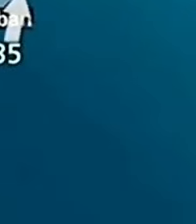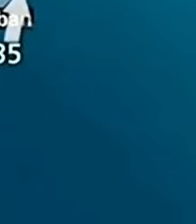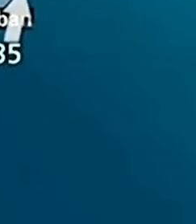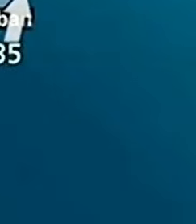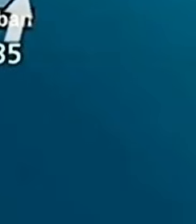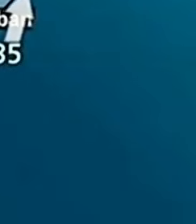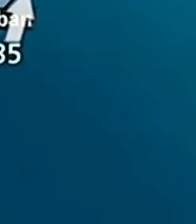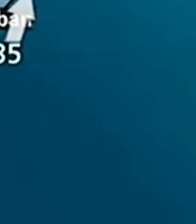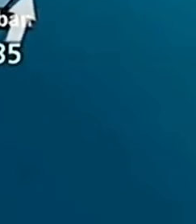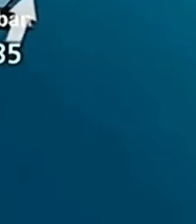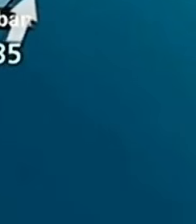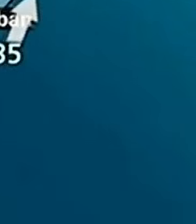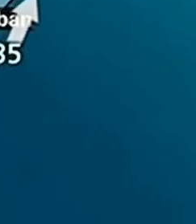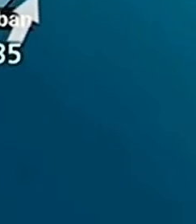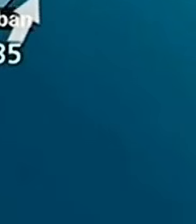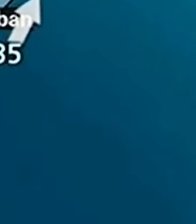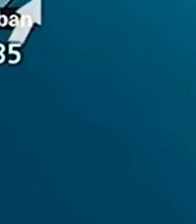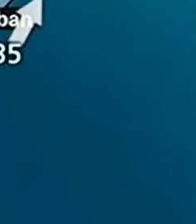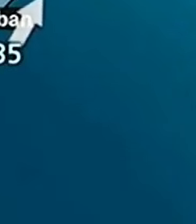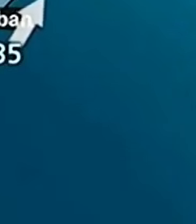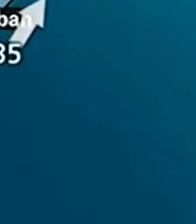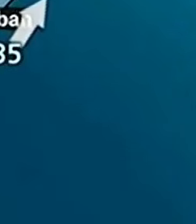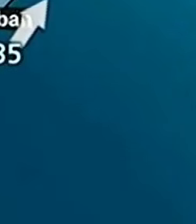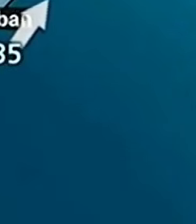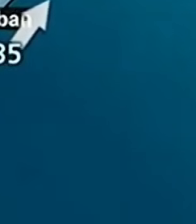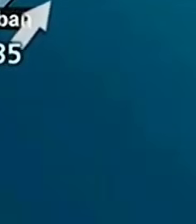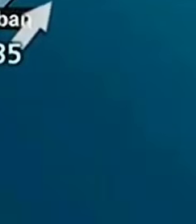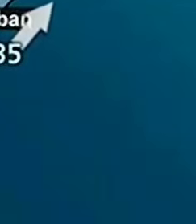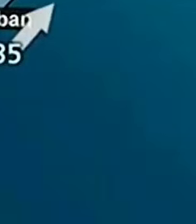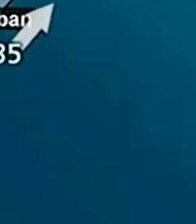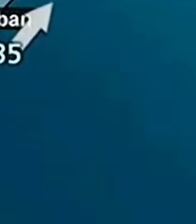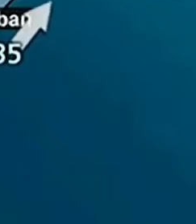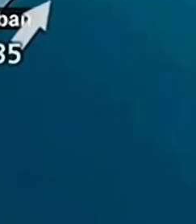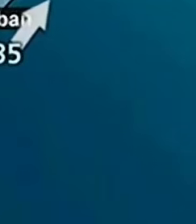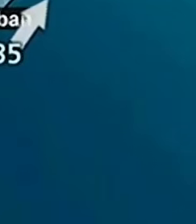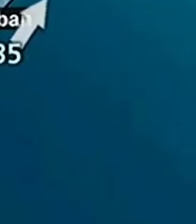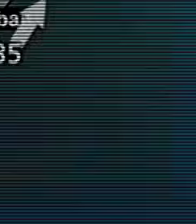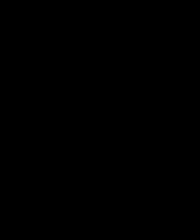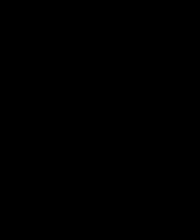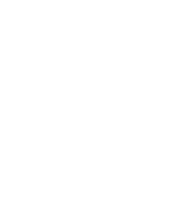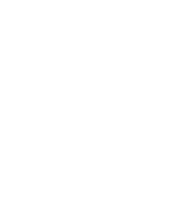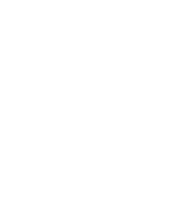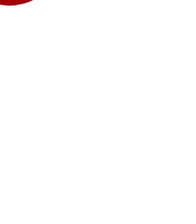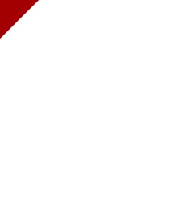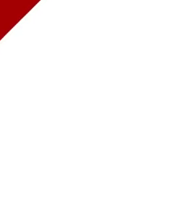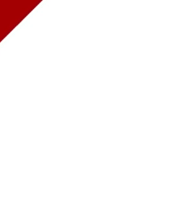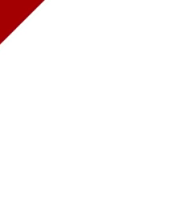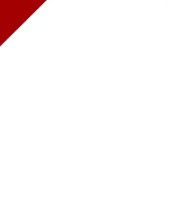bo le bana ha o se le pletse bile tsentle fela re ha o shebile ka qabega ho nyola jalo tla fitla hona ka haro